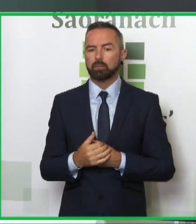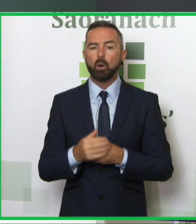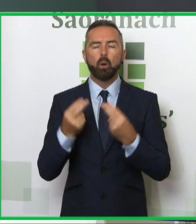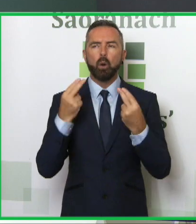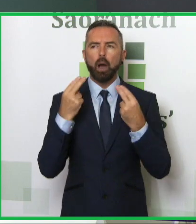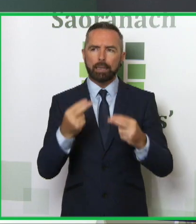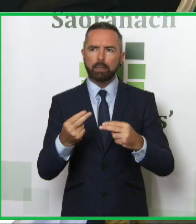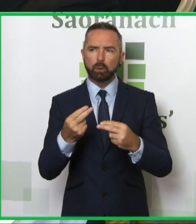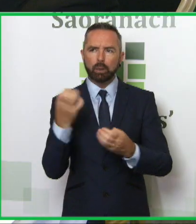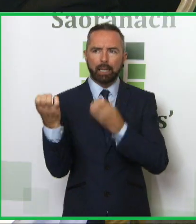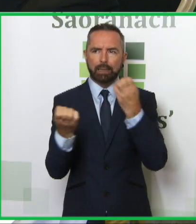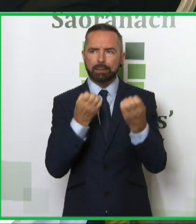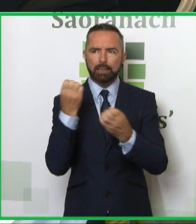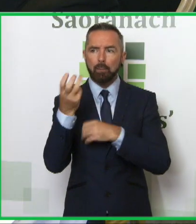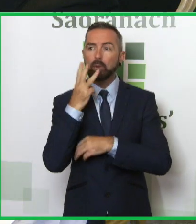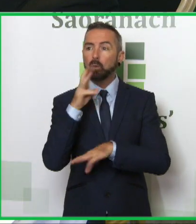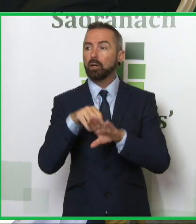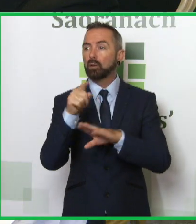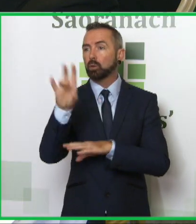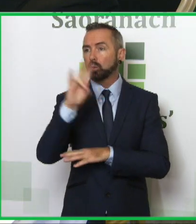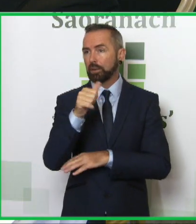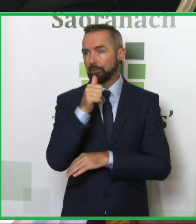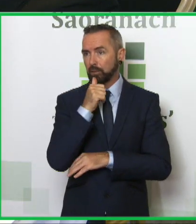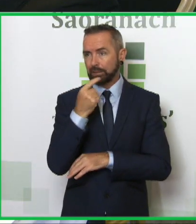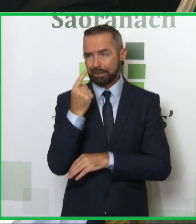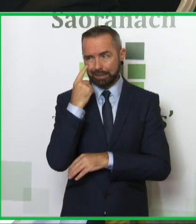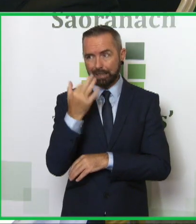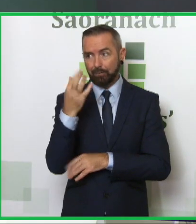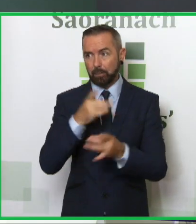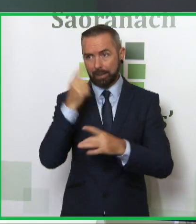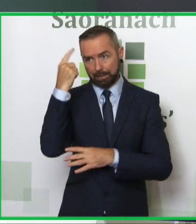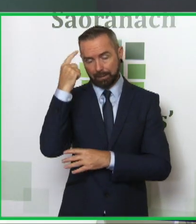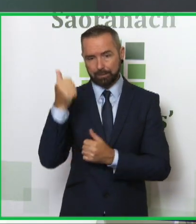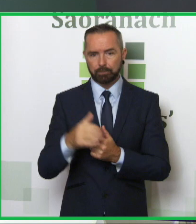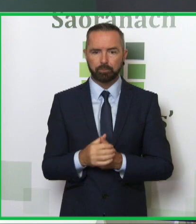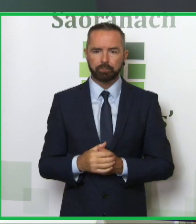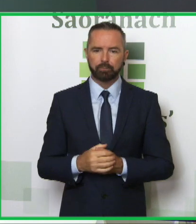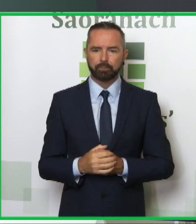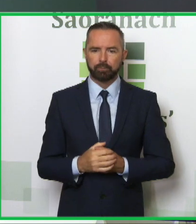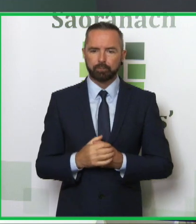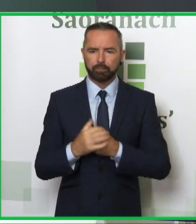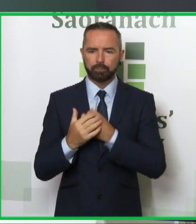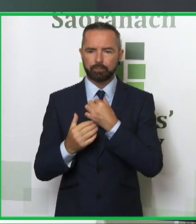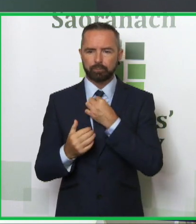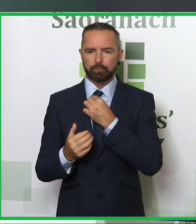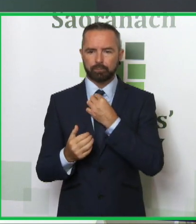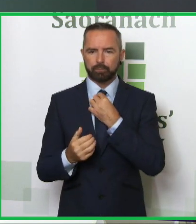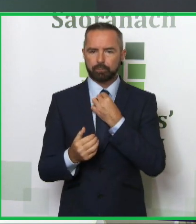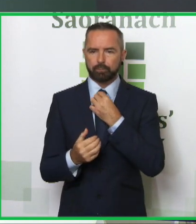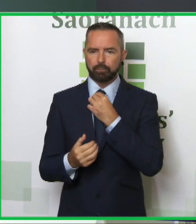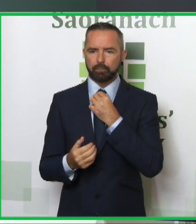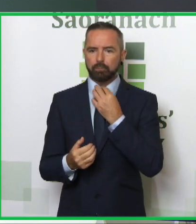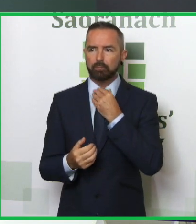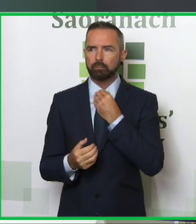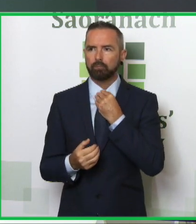the way the wording is on those questions to see if it makes sense. There are circumstances where a don't know is a